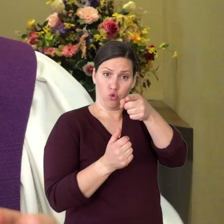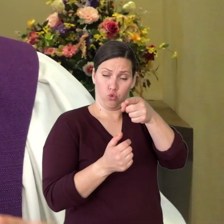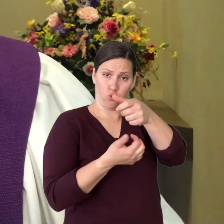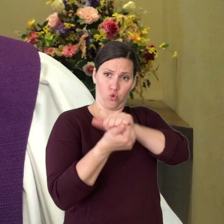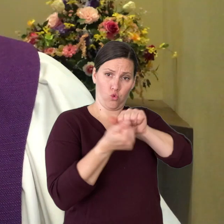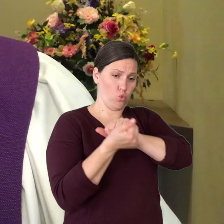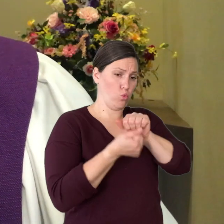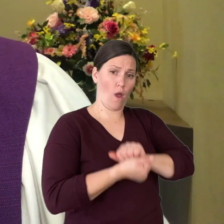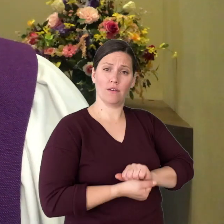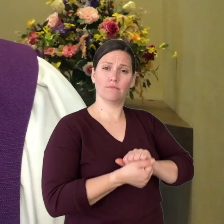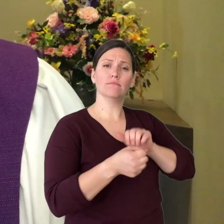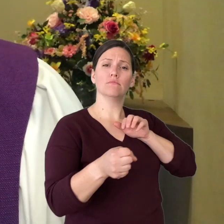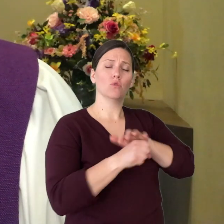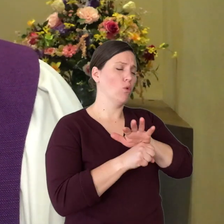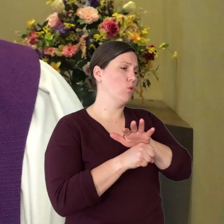washed thoroughly.